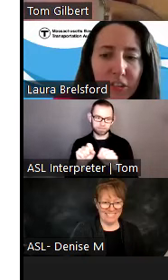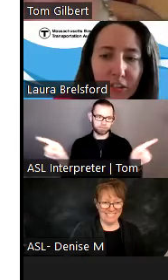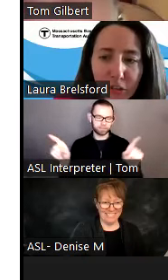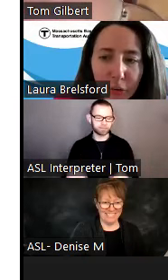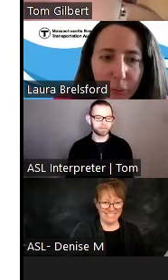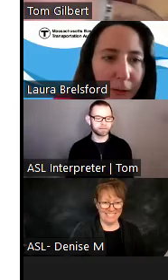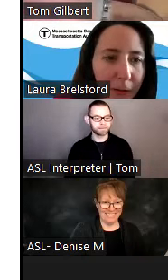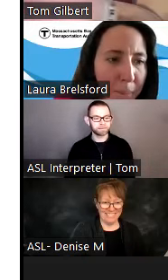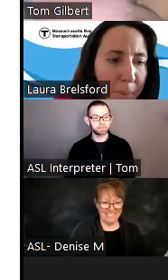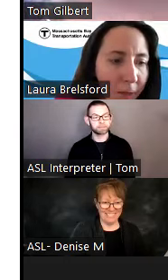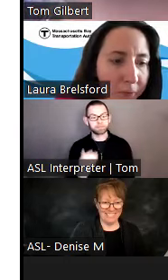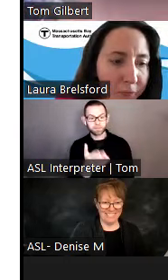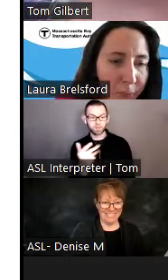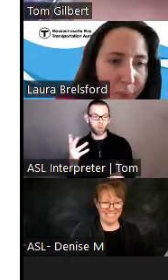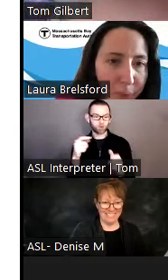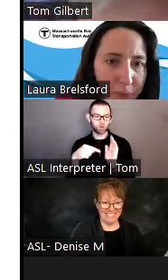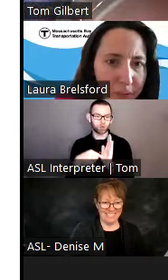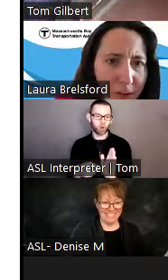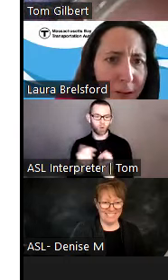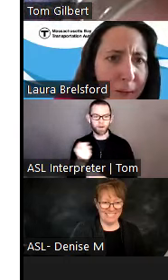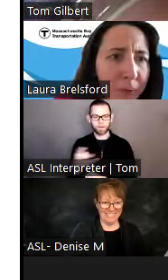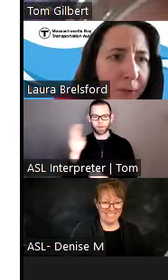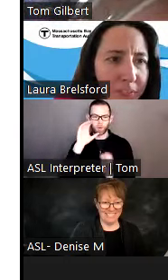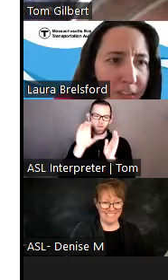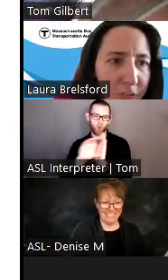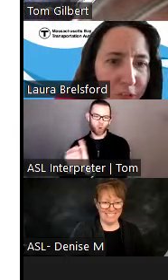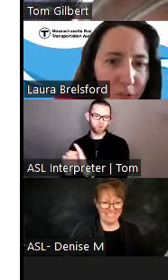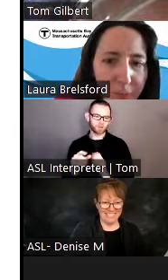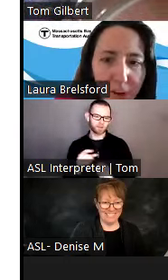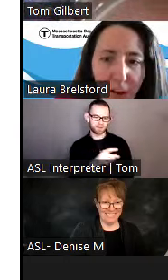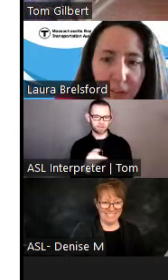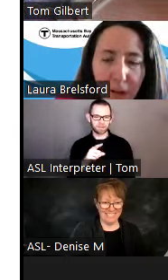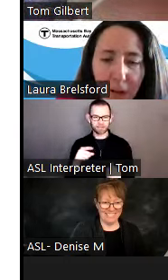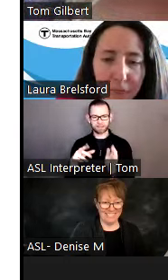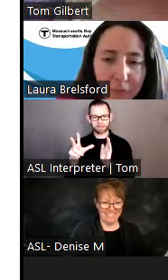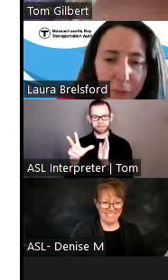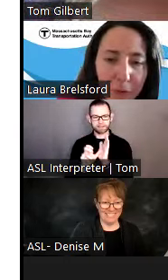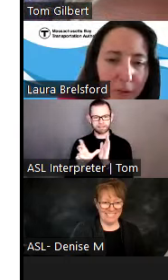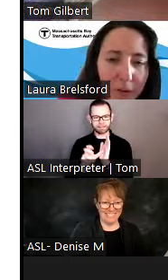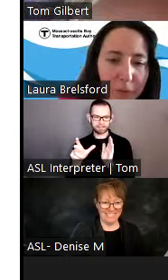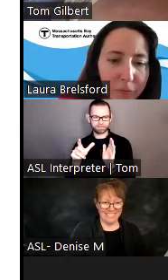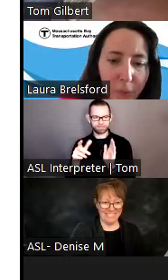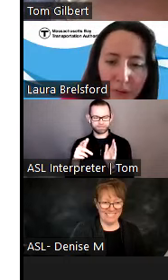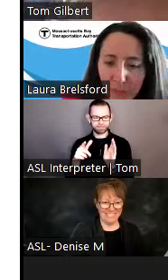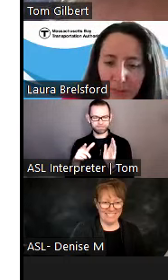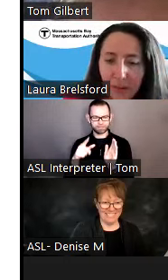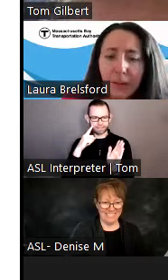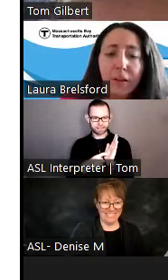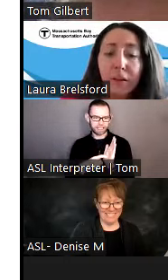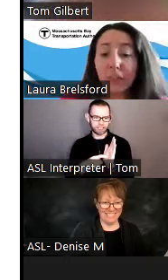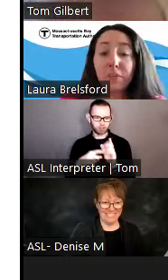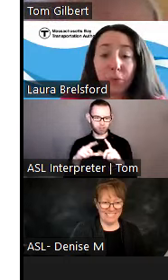And just to show you a couple of photos of the sensors, we've got photos of 4 of